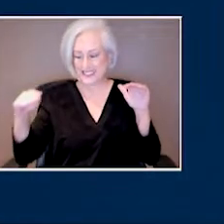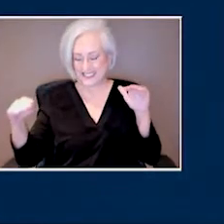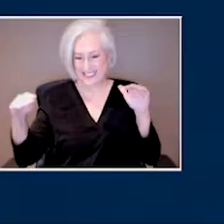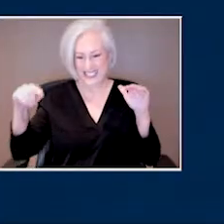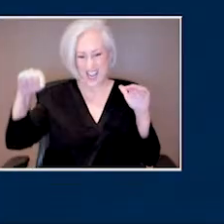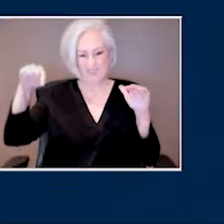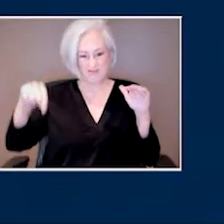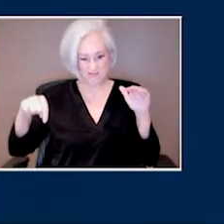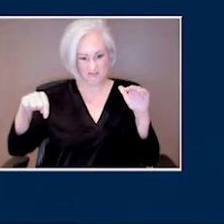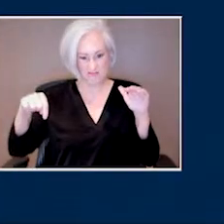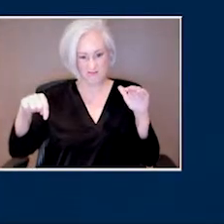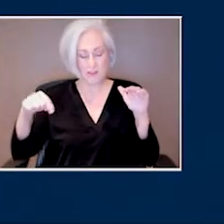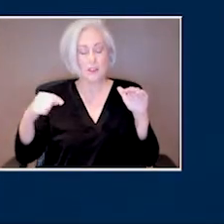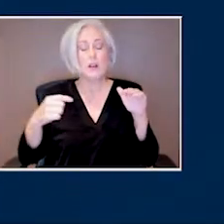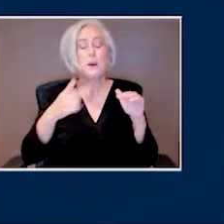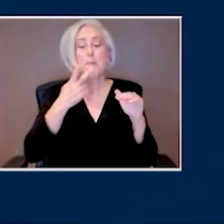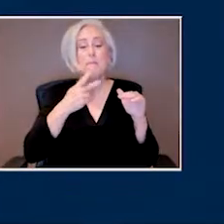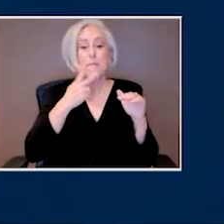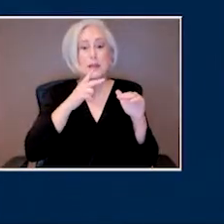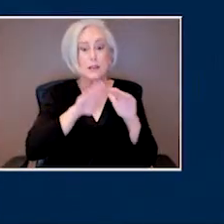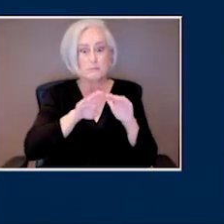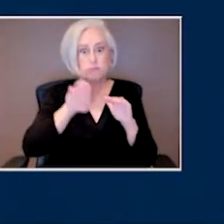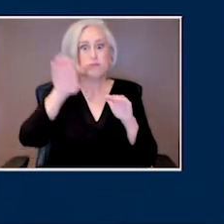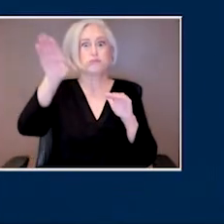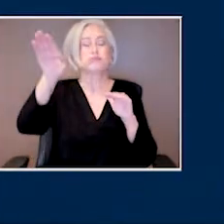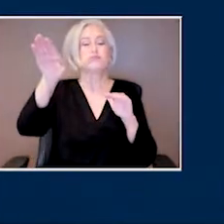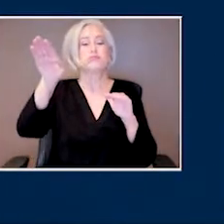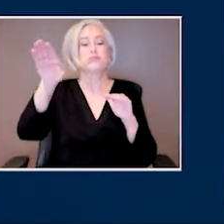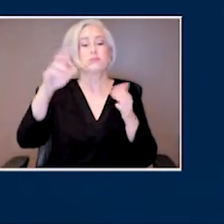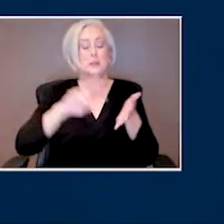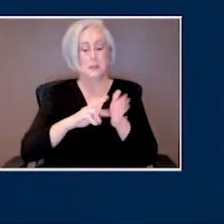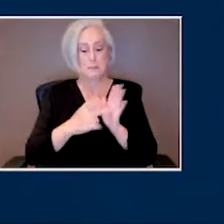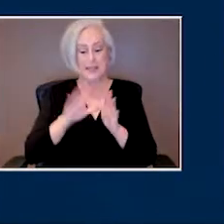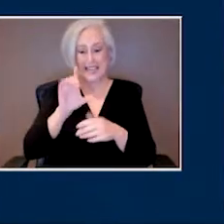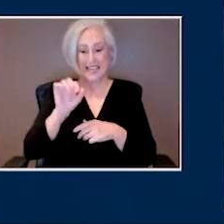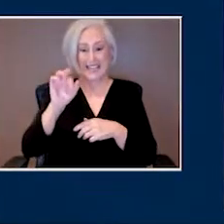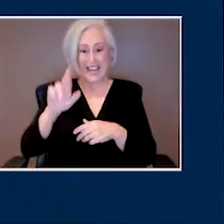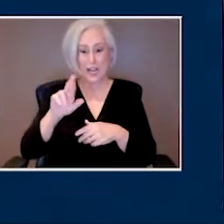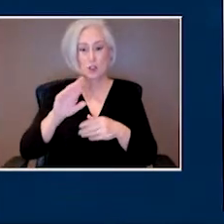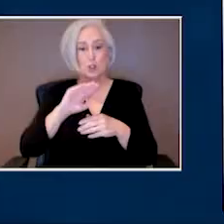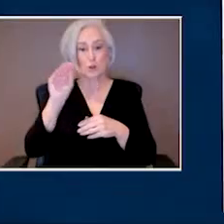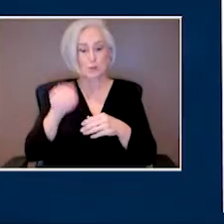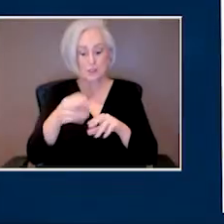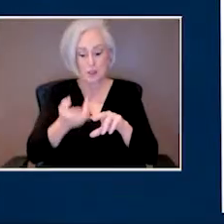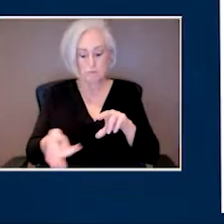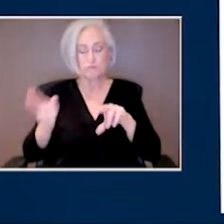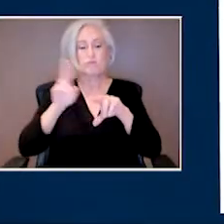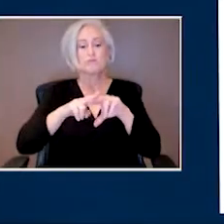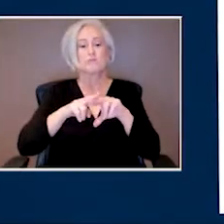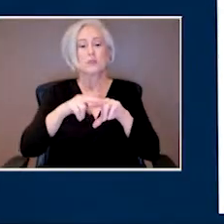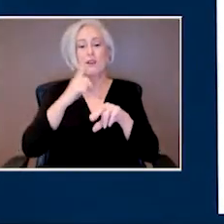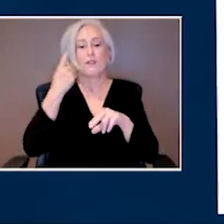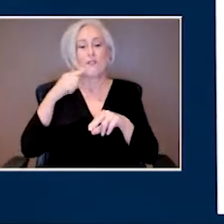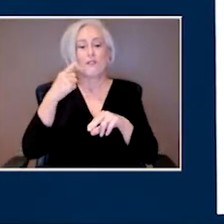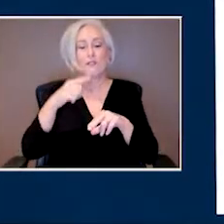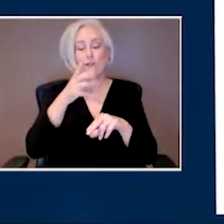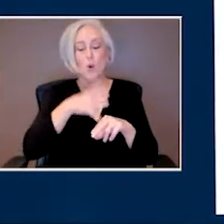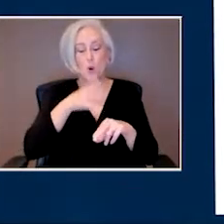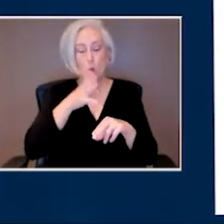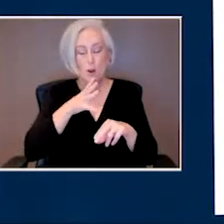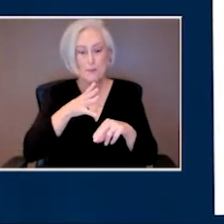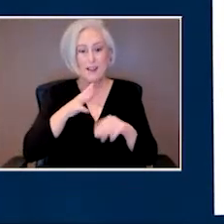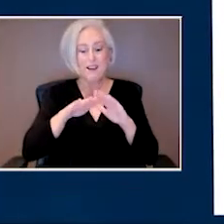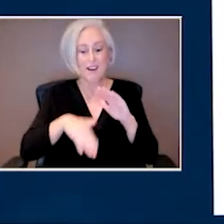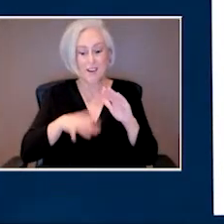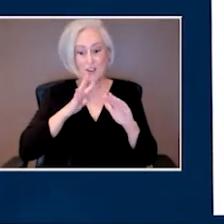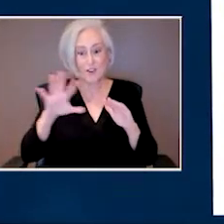while the pink line went up. That means cancer rates are rising for women under 50, and young women are now nearly twice as likely